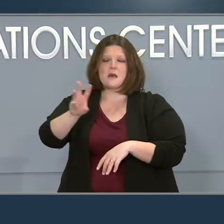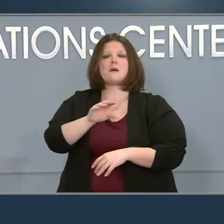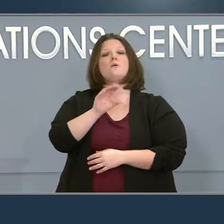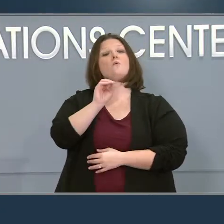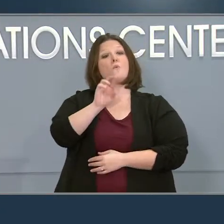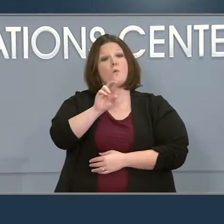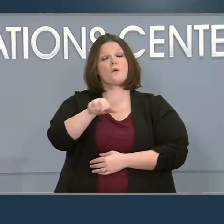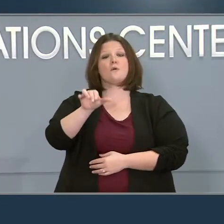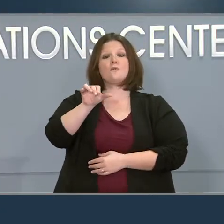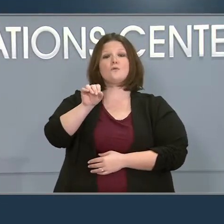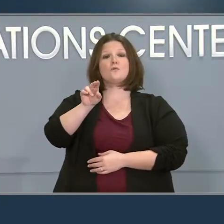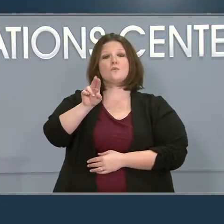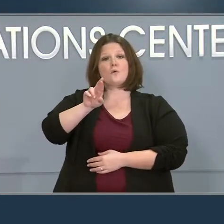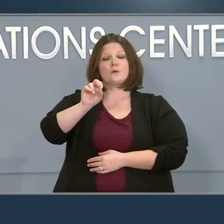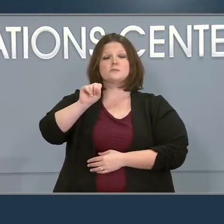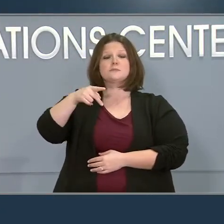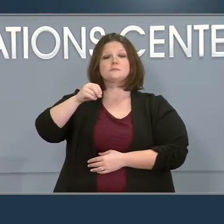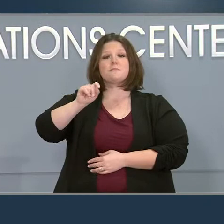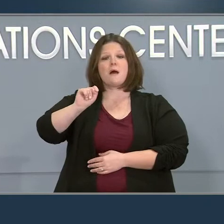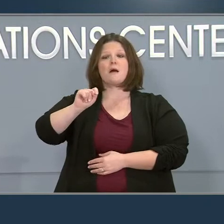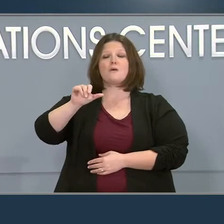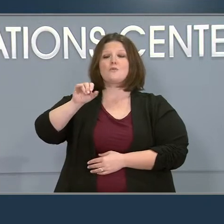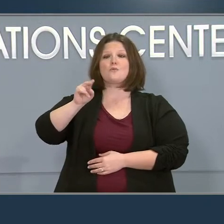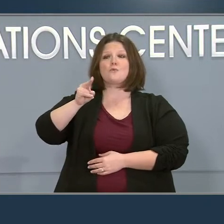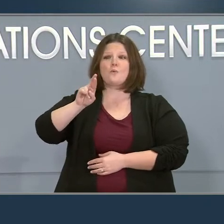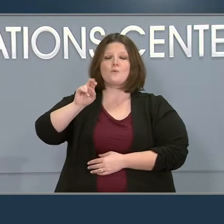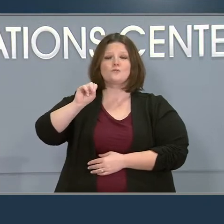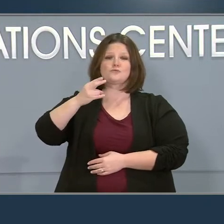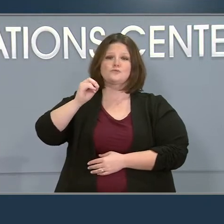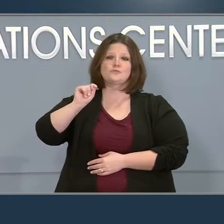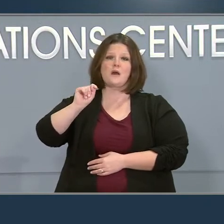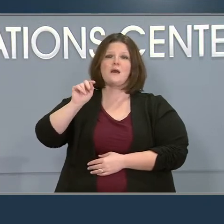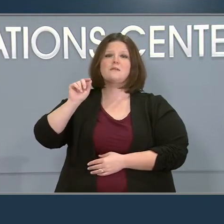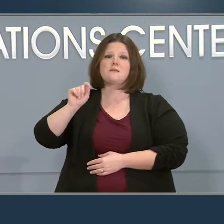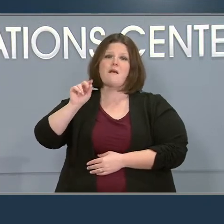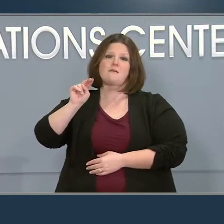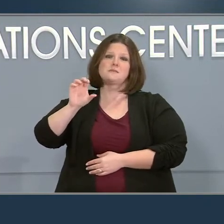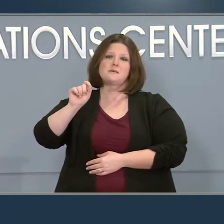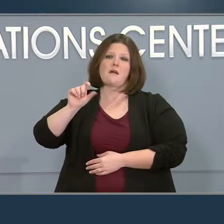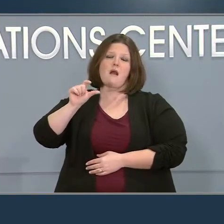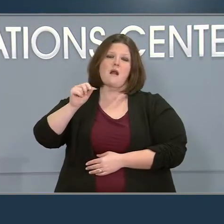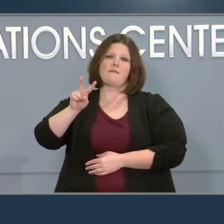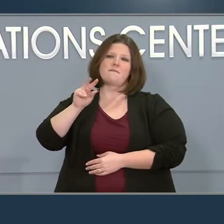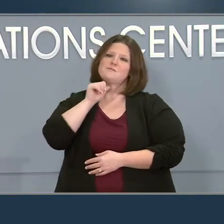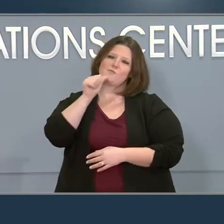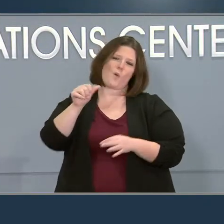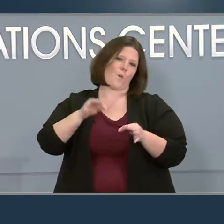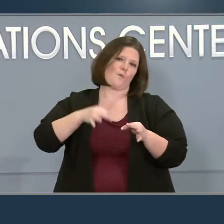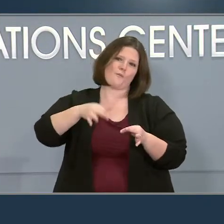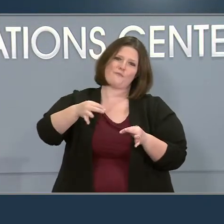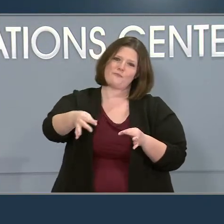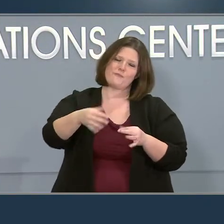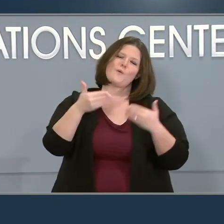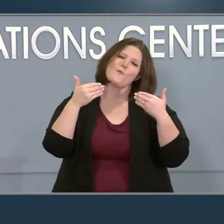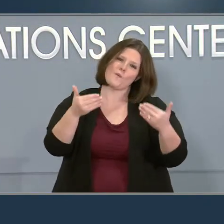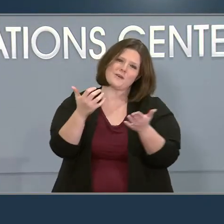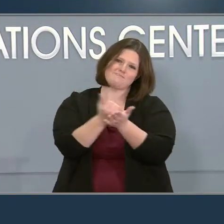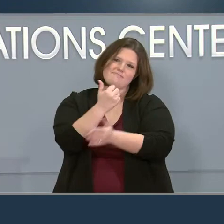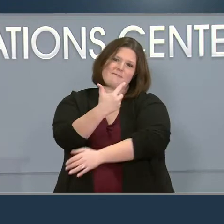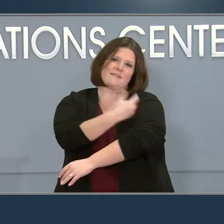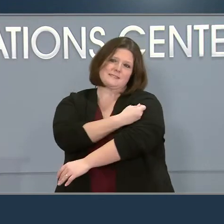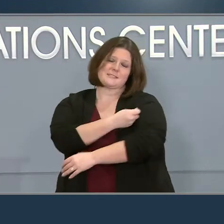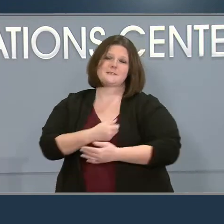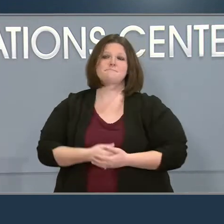yourspot.yourshot.nc.gov to be sure you're getting accurate information. Don't wait to vaccinate. And like many vaccinations,